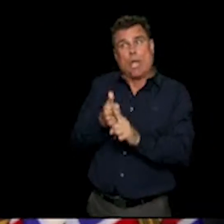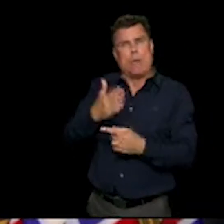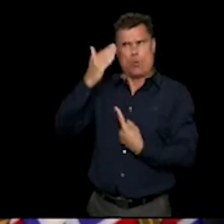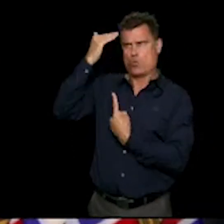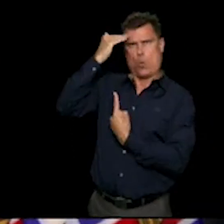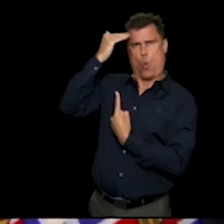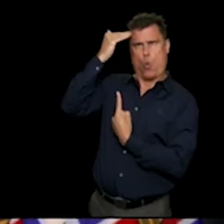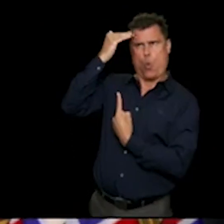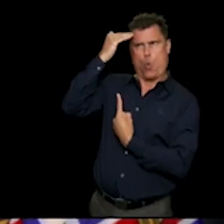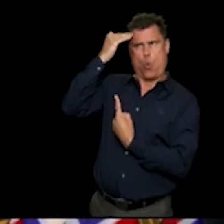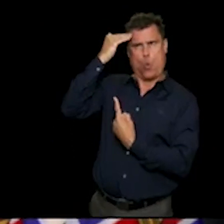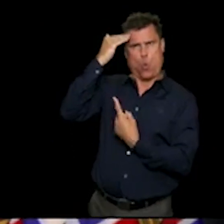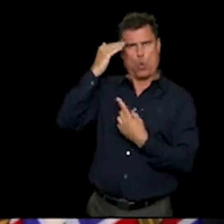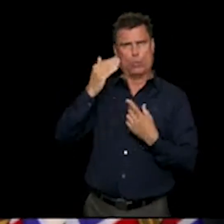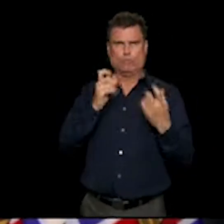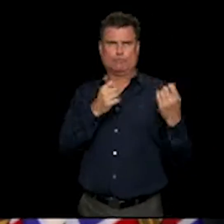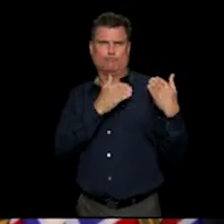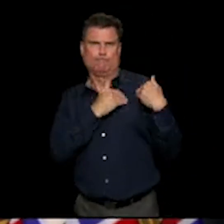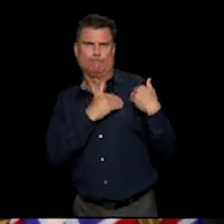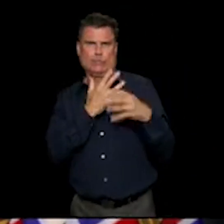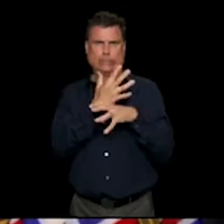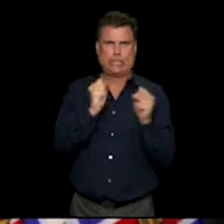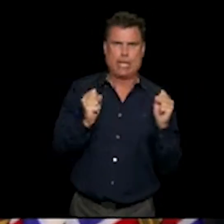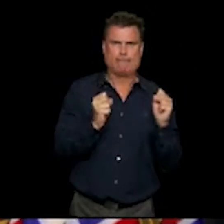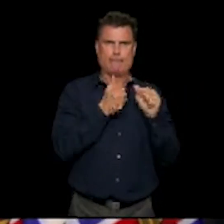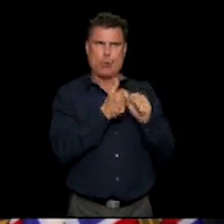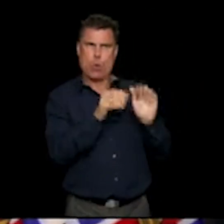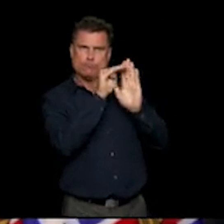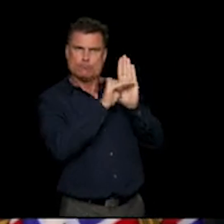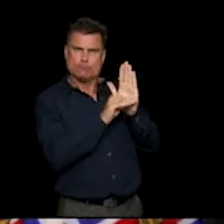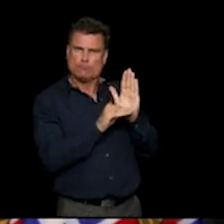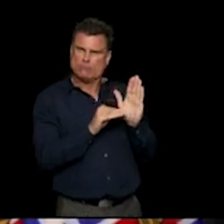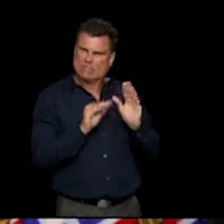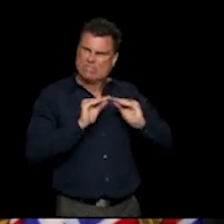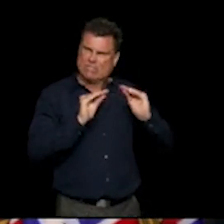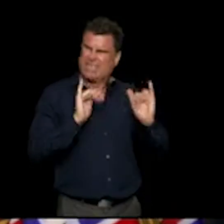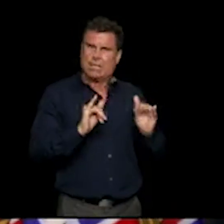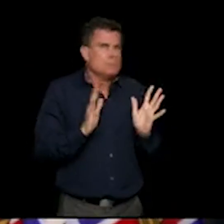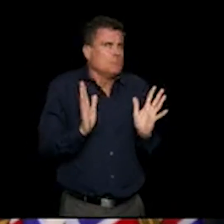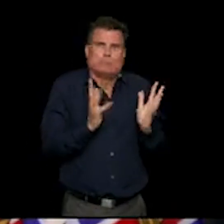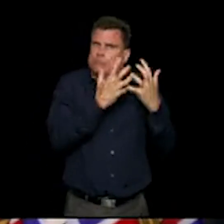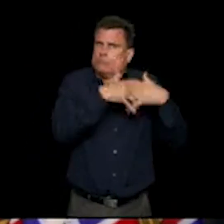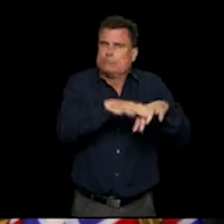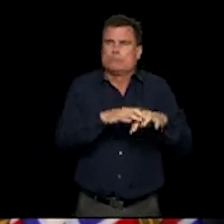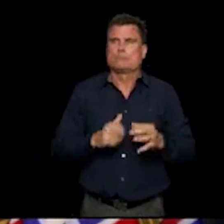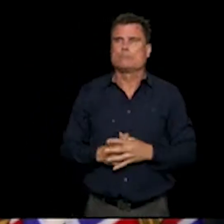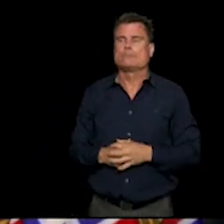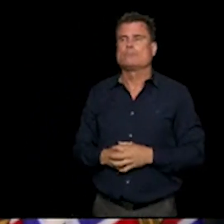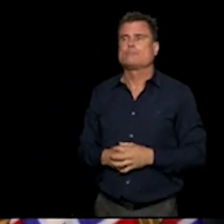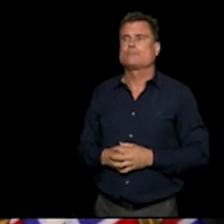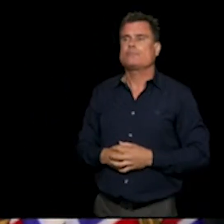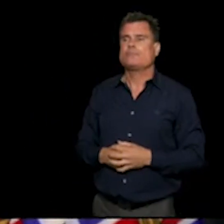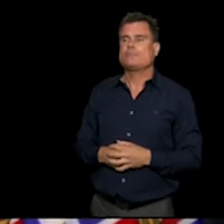similar COVID awareness orientation to their schools. Graham, do you have a follow-up?